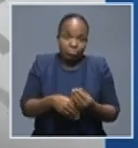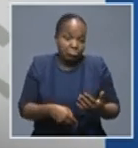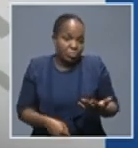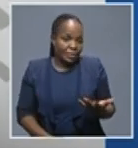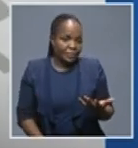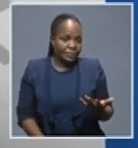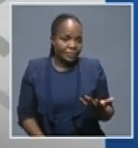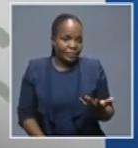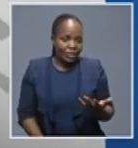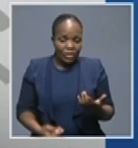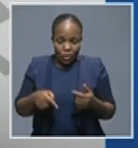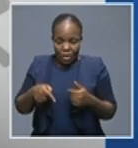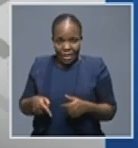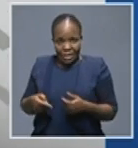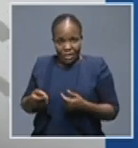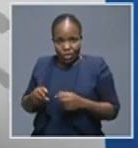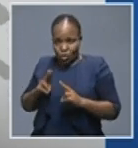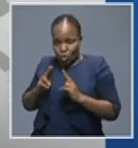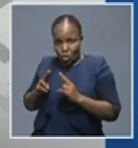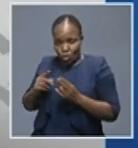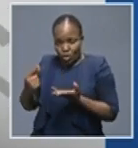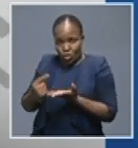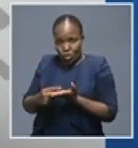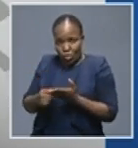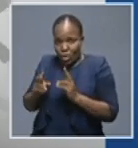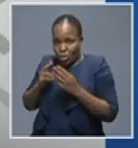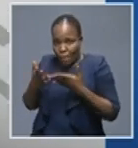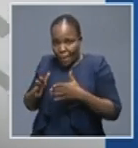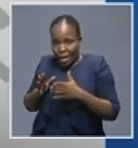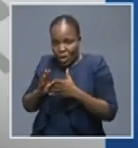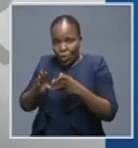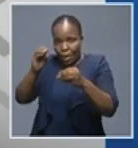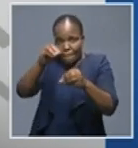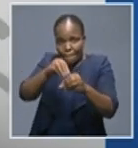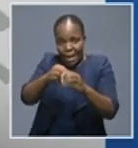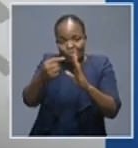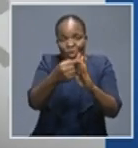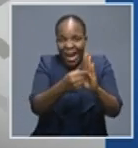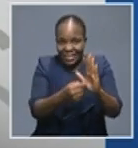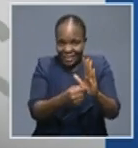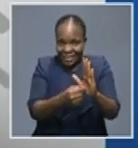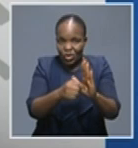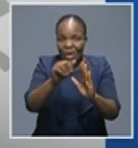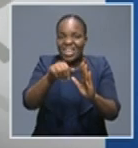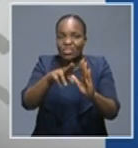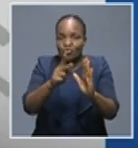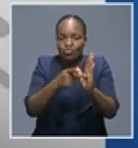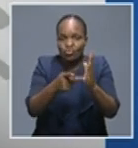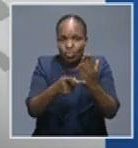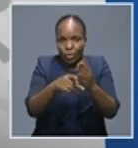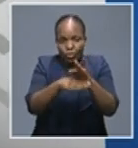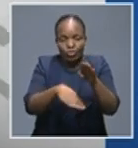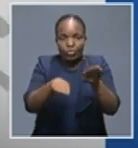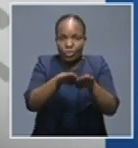the outcome from this summit will then be part of the AU program in implementing this theme.